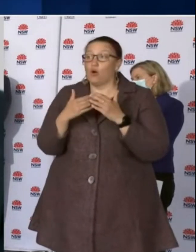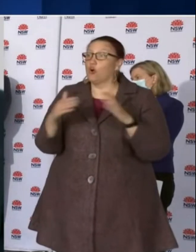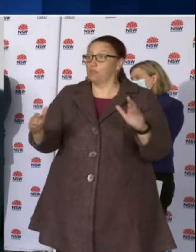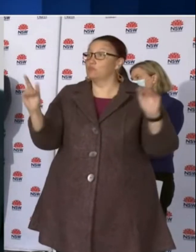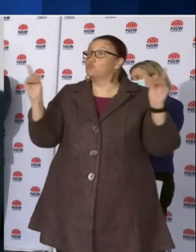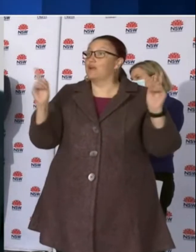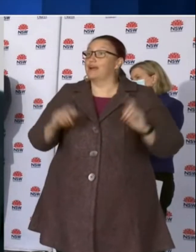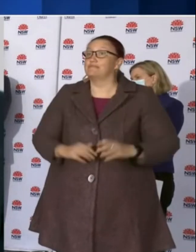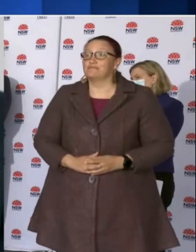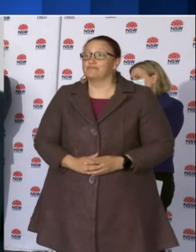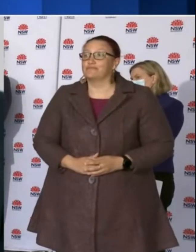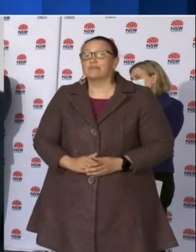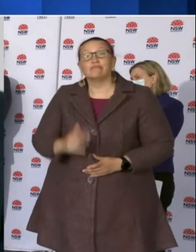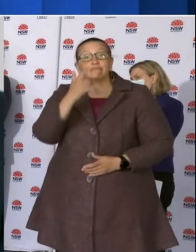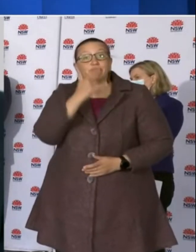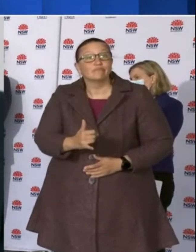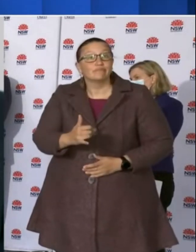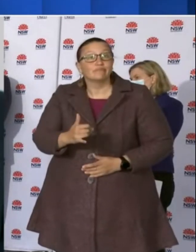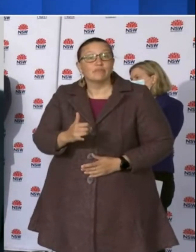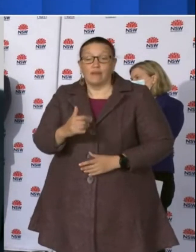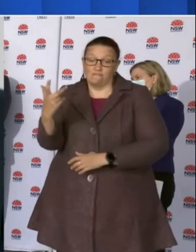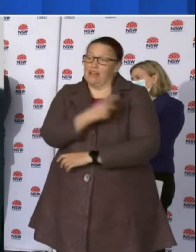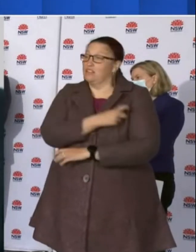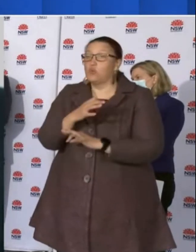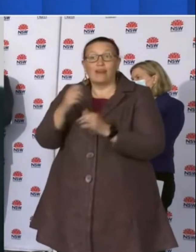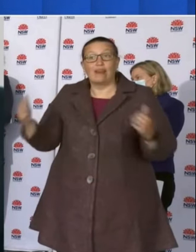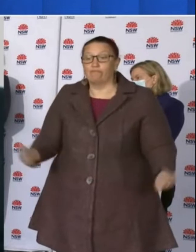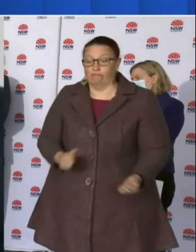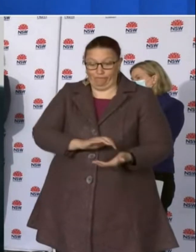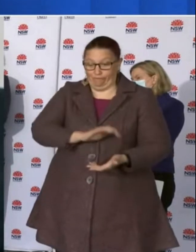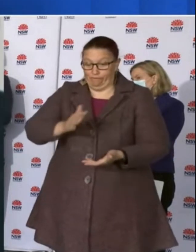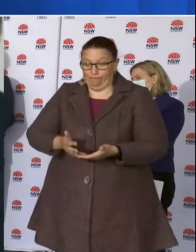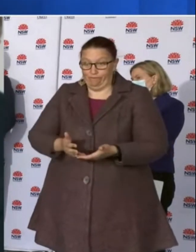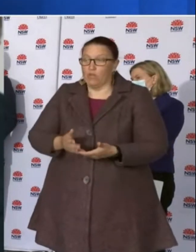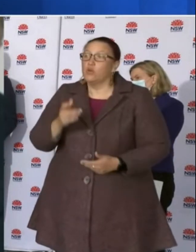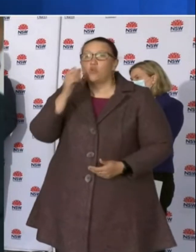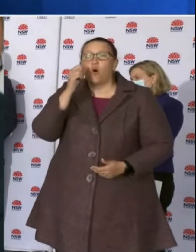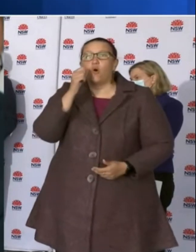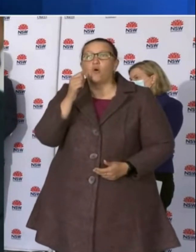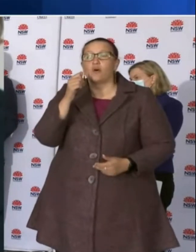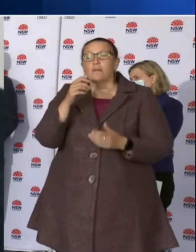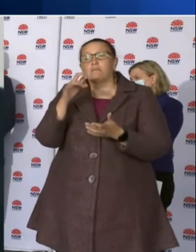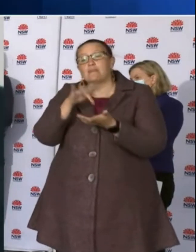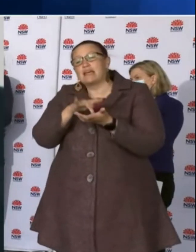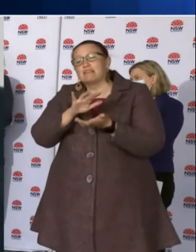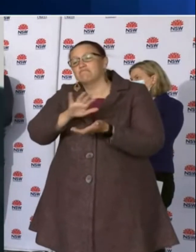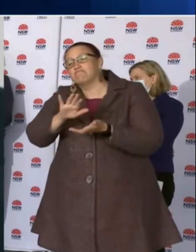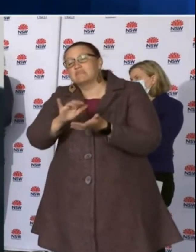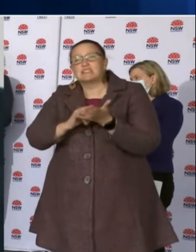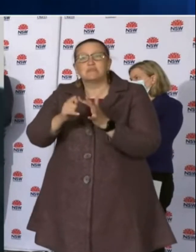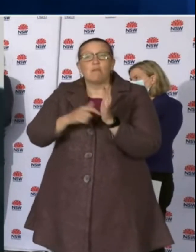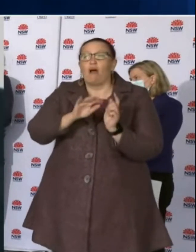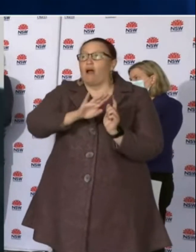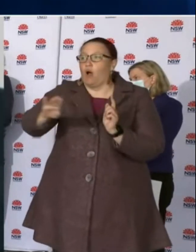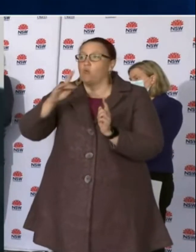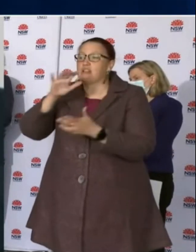is the doses of the vaccine, which we understand will be arriving in larger quantities in mid to late September. But in relation to